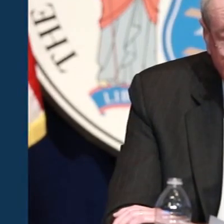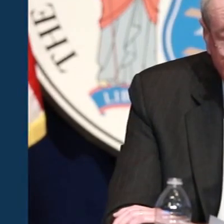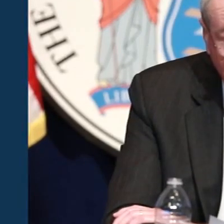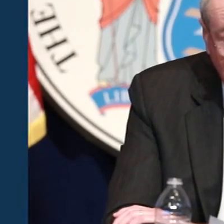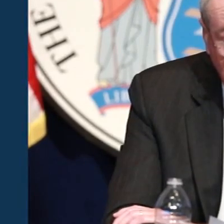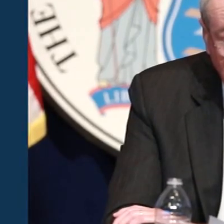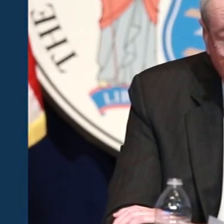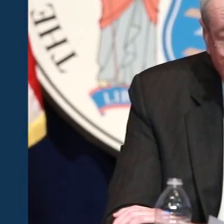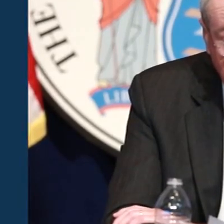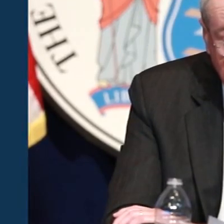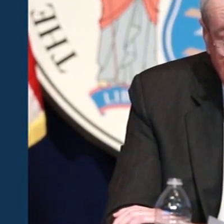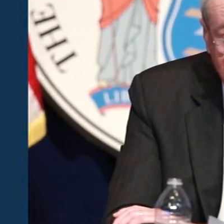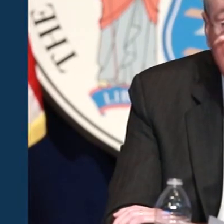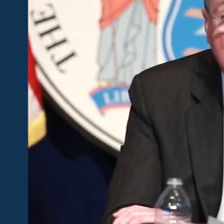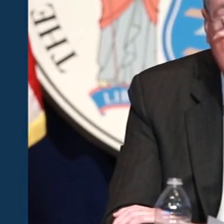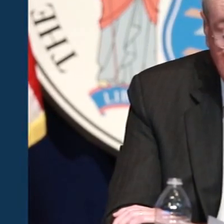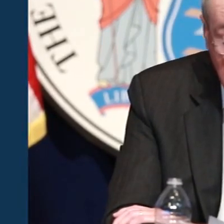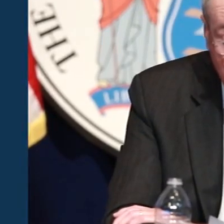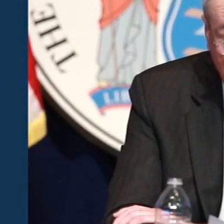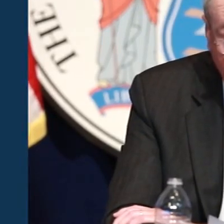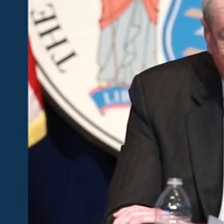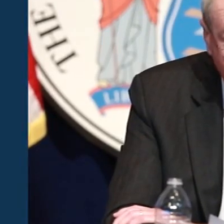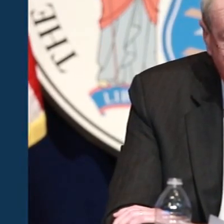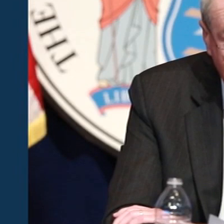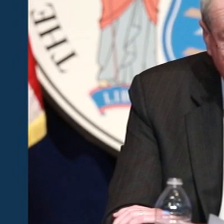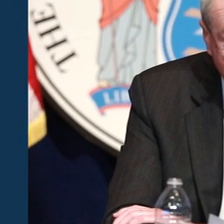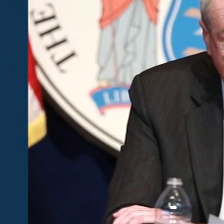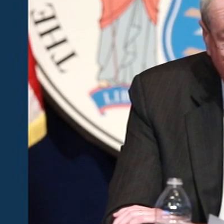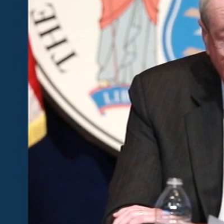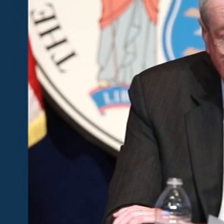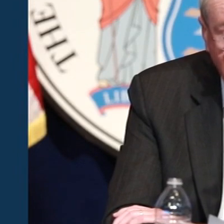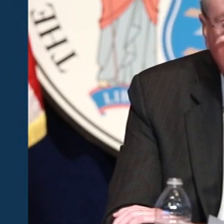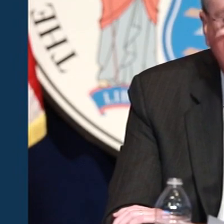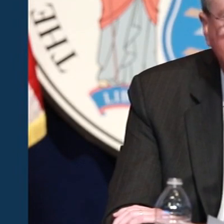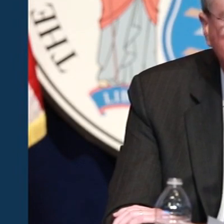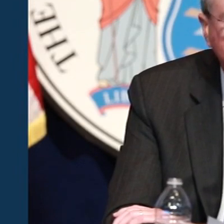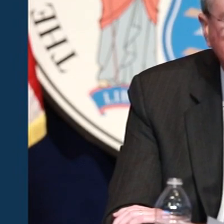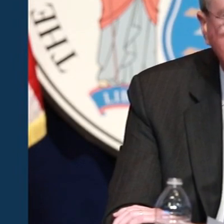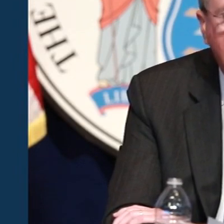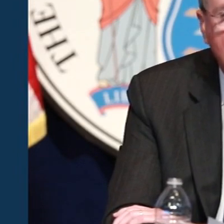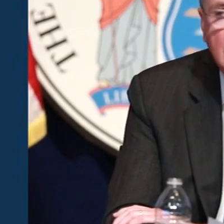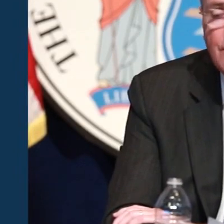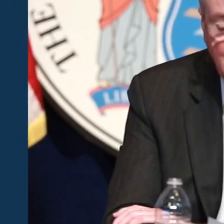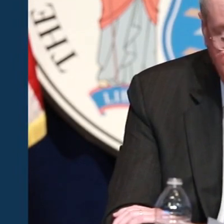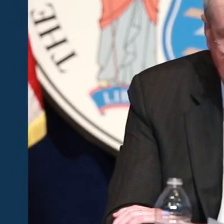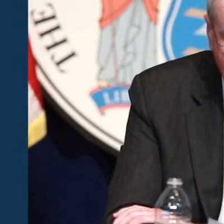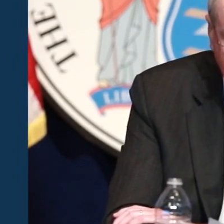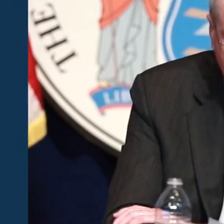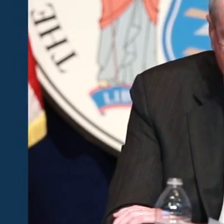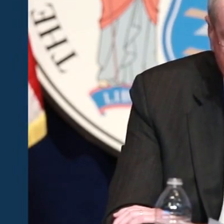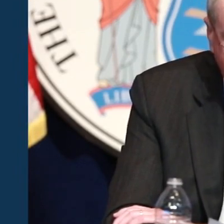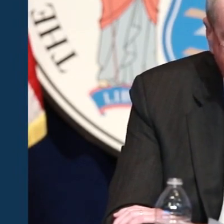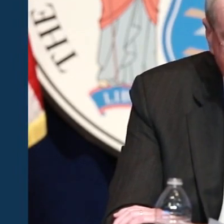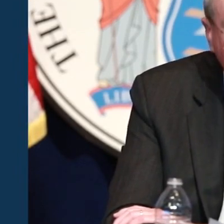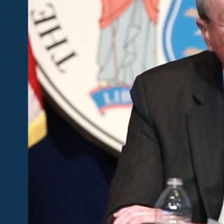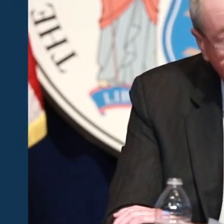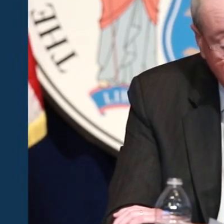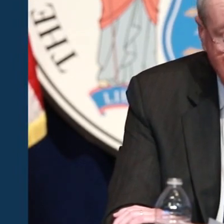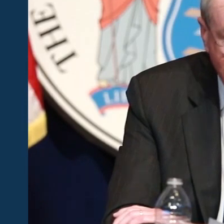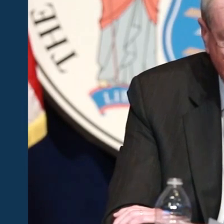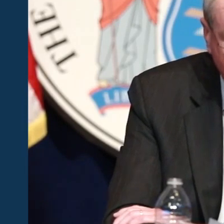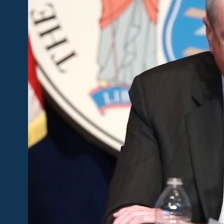to New Jersey from the Strategic National Stockpile. This means that we've now received 1,550 ventilators, and